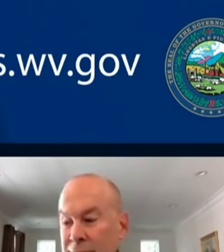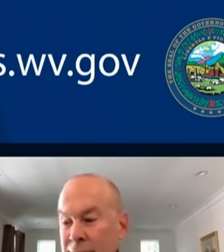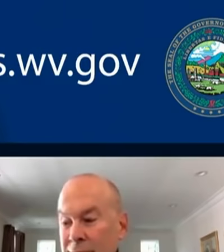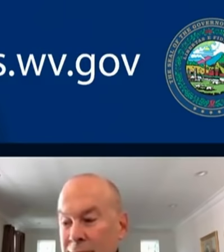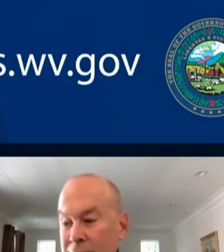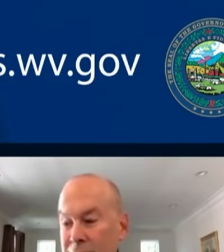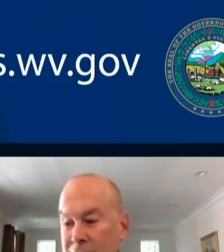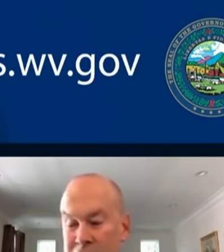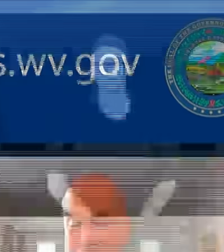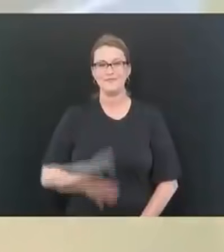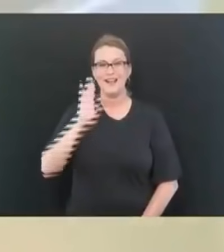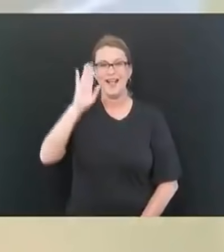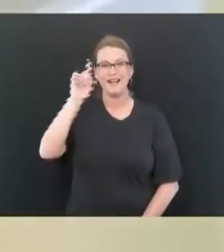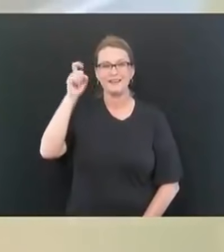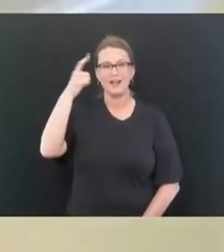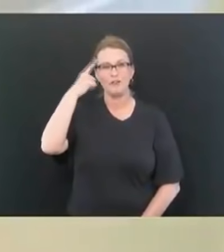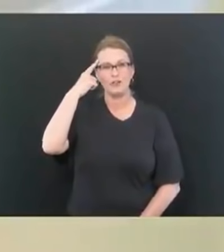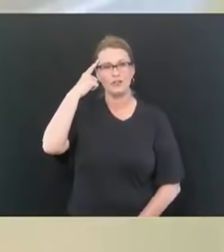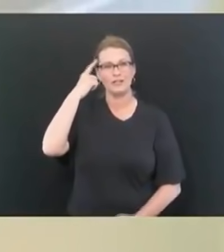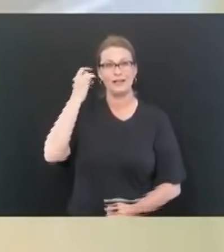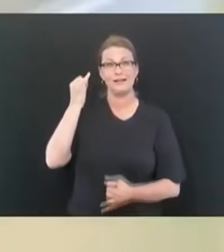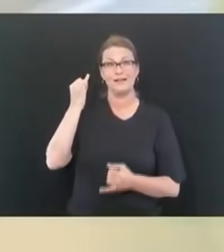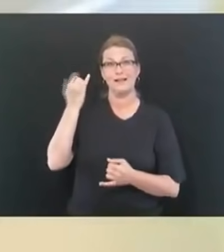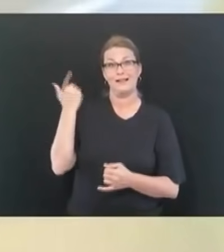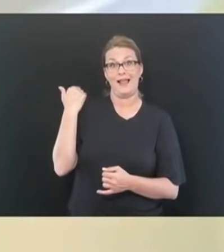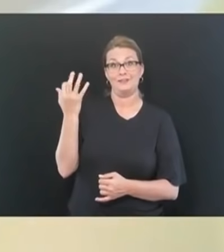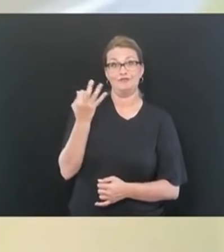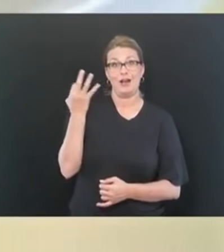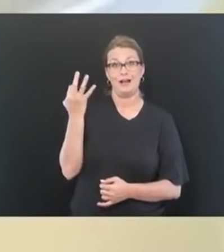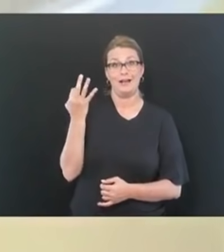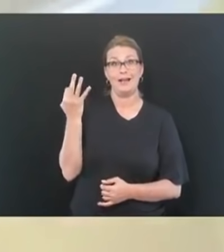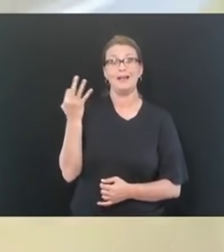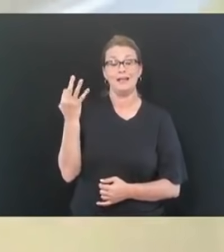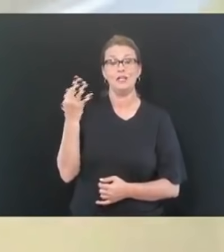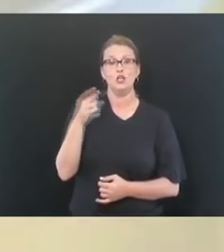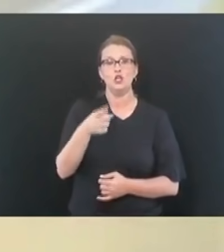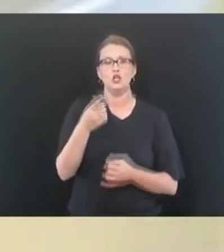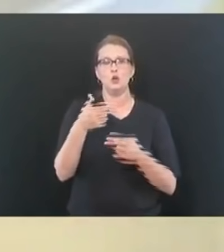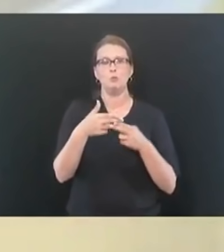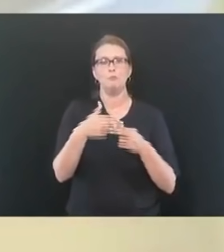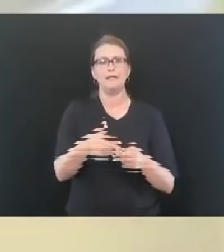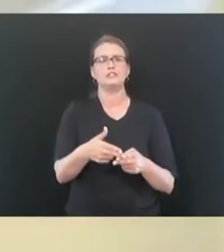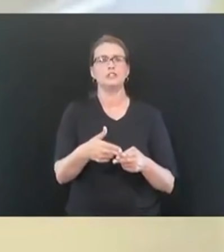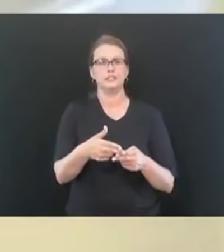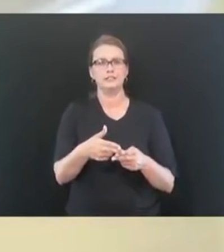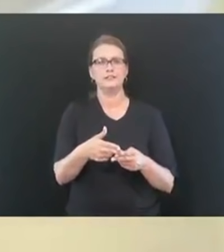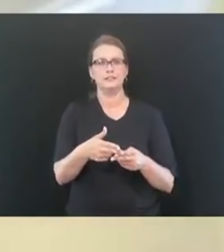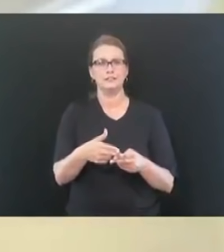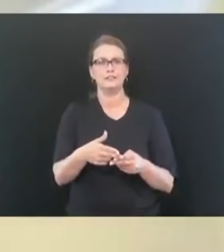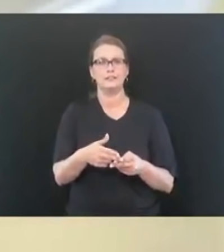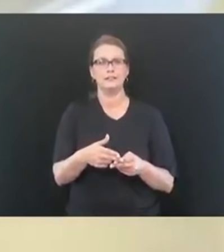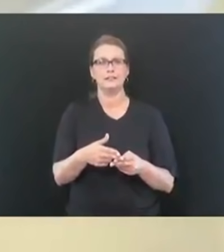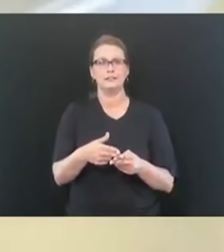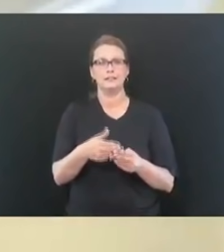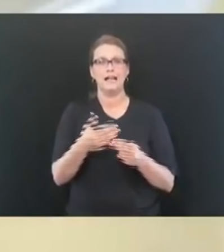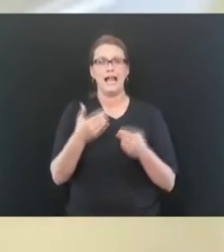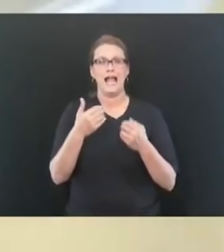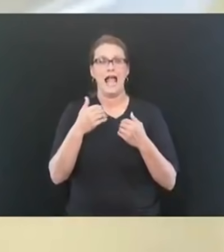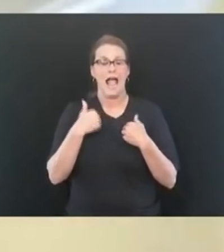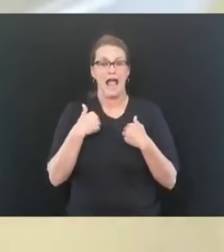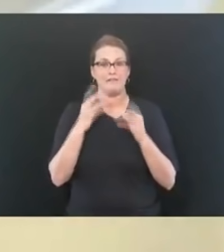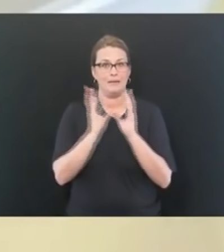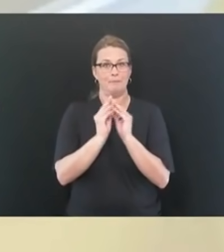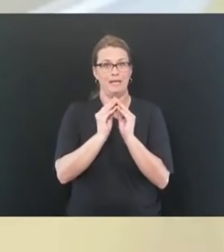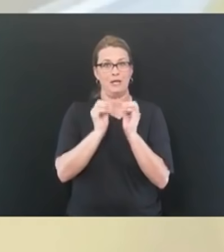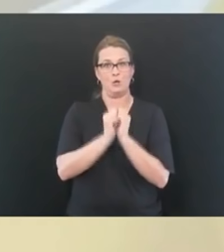Hi, Governor. When we last got together, which was on Friday, you mentioned going to a meeting with your revenue